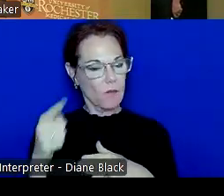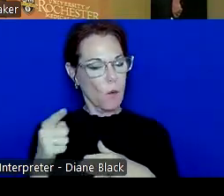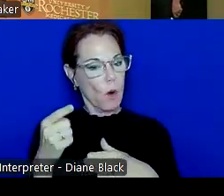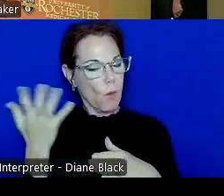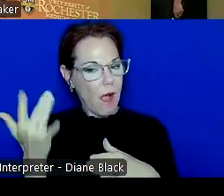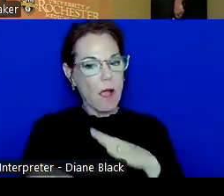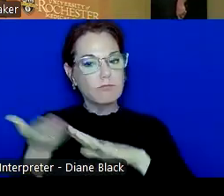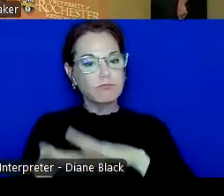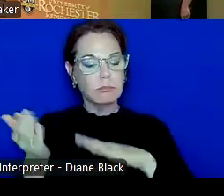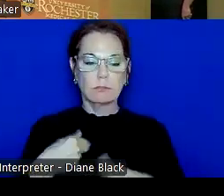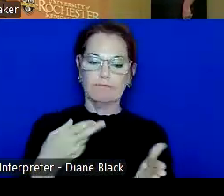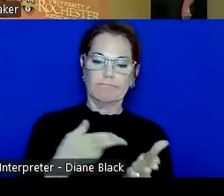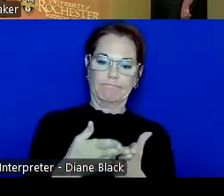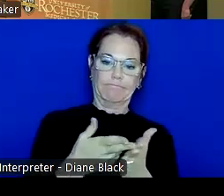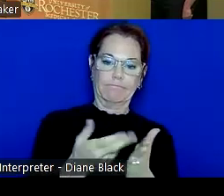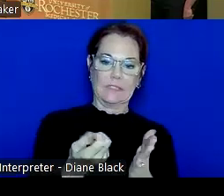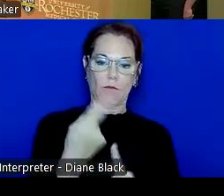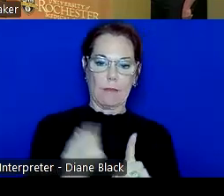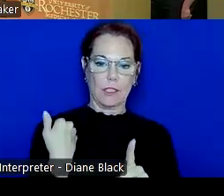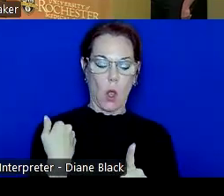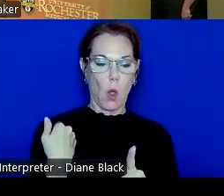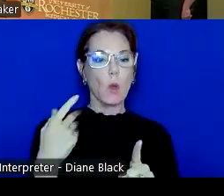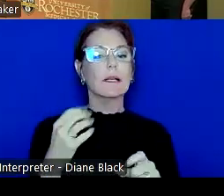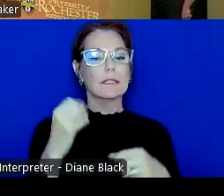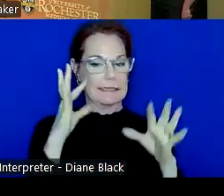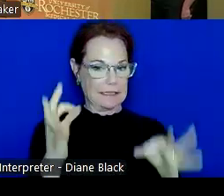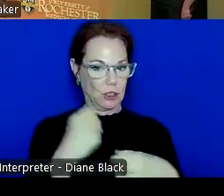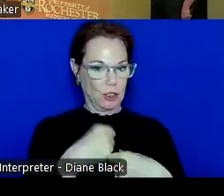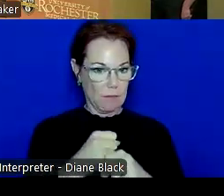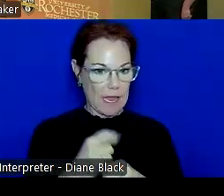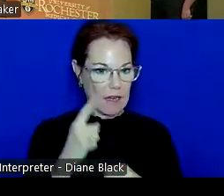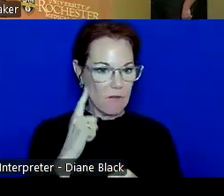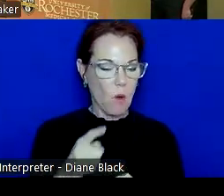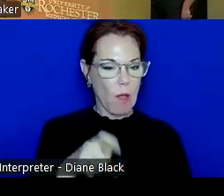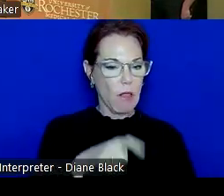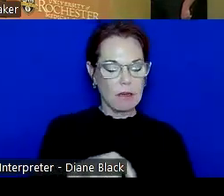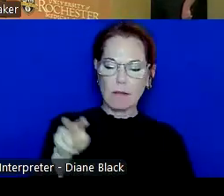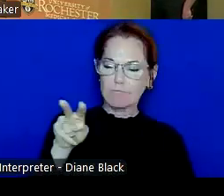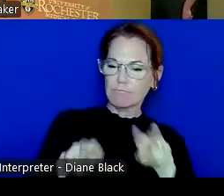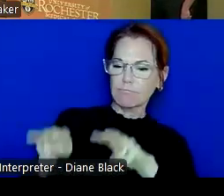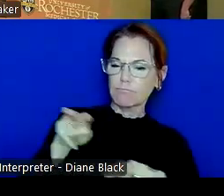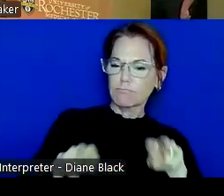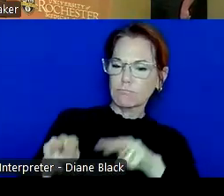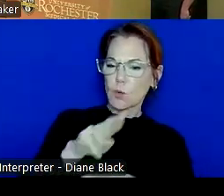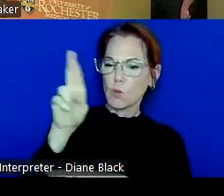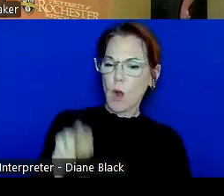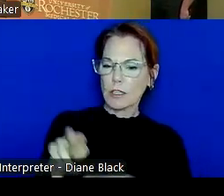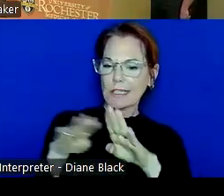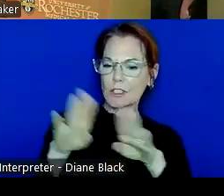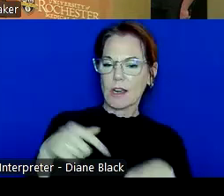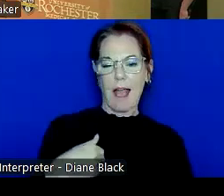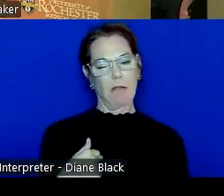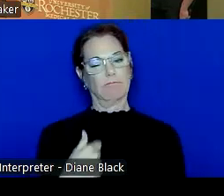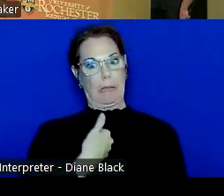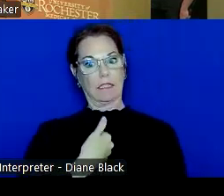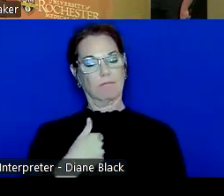frank. Some months ago, when the decision was made to take a long and involved look at housing in Rochester, I was a doubter. I believed there